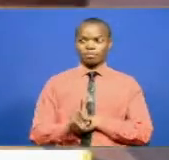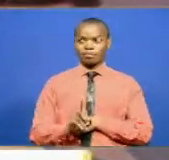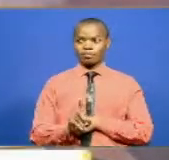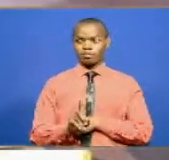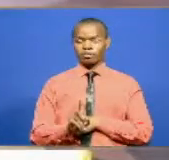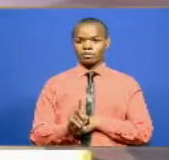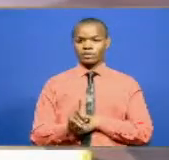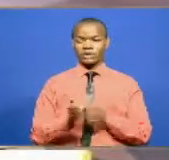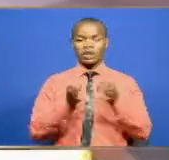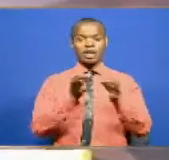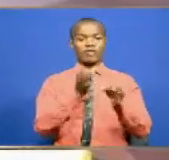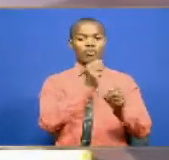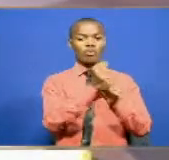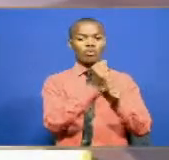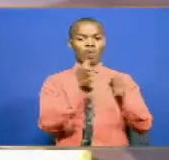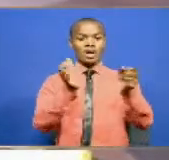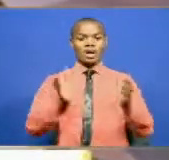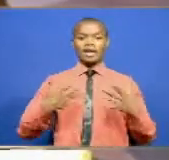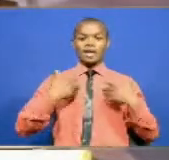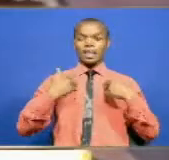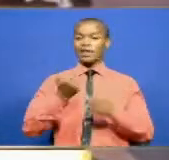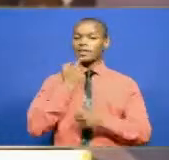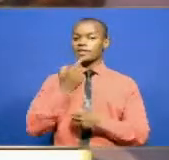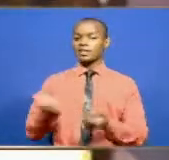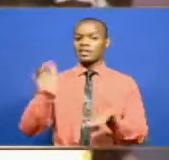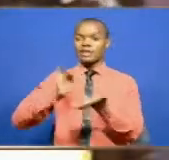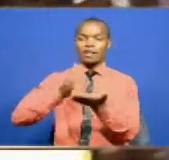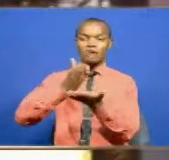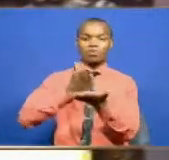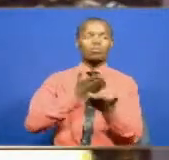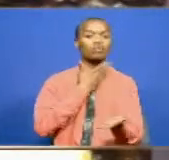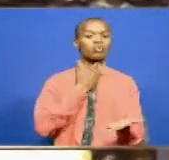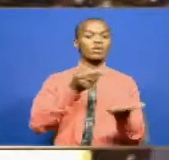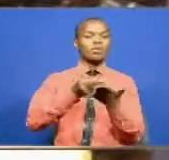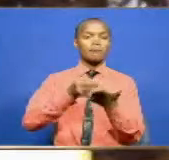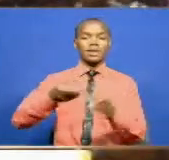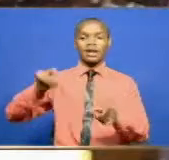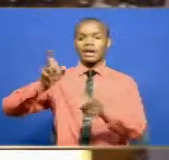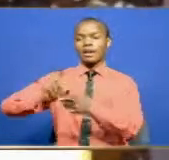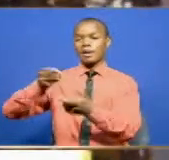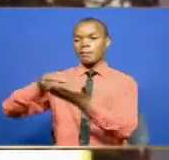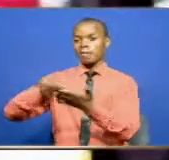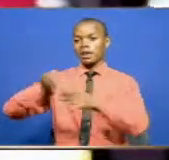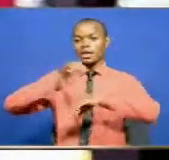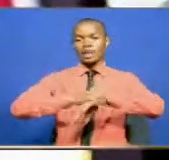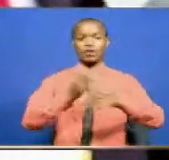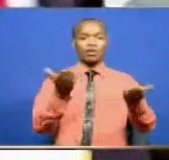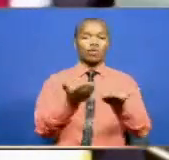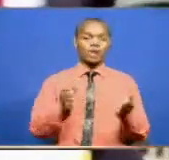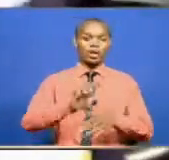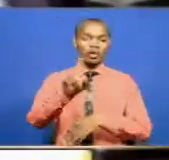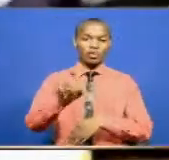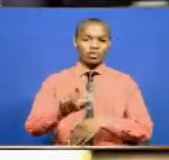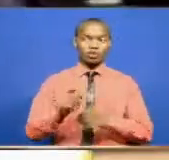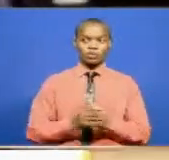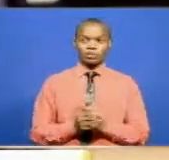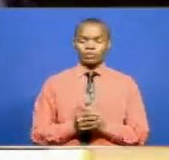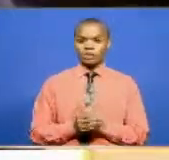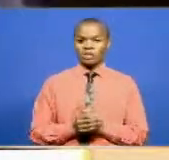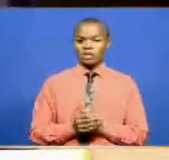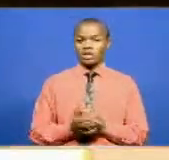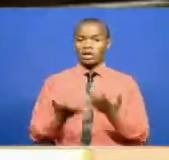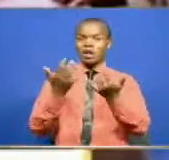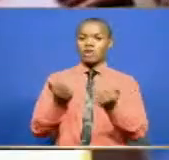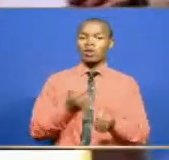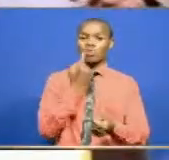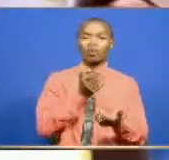Uwe mfanya kazi wa afya, useme unataka uongezwe pesa. Iyo pesa nitatoa wapi? And it is a game of who